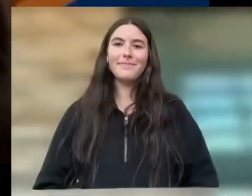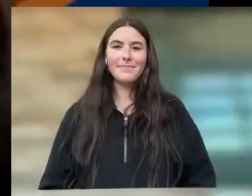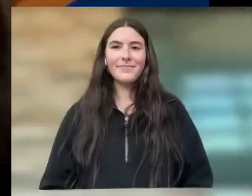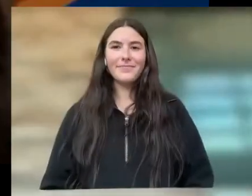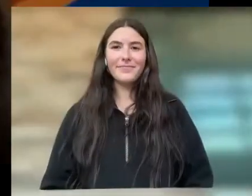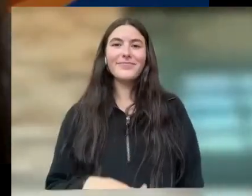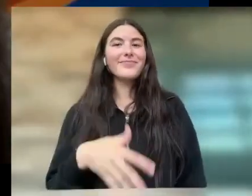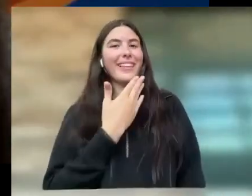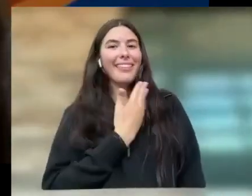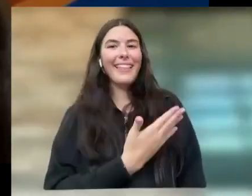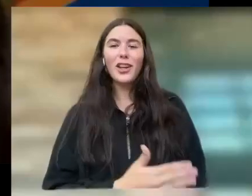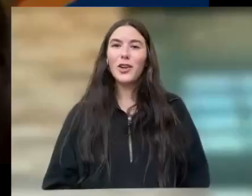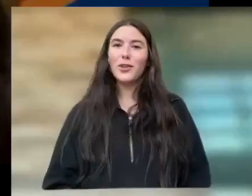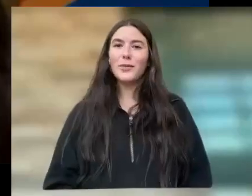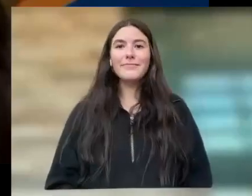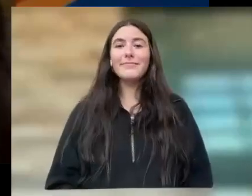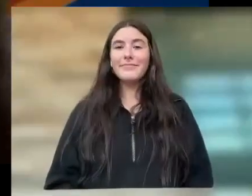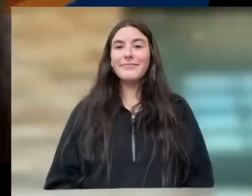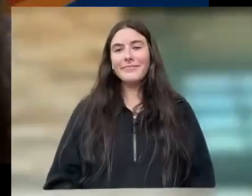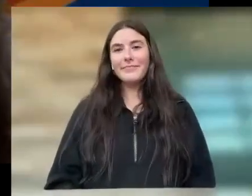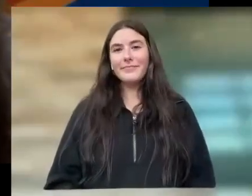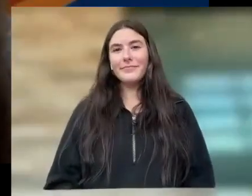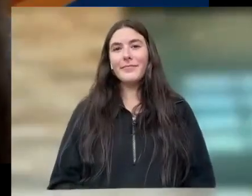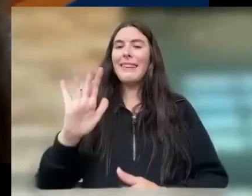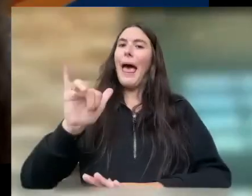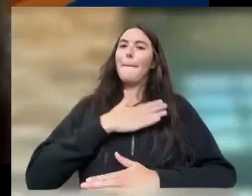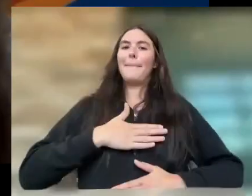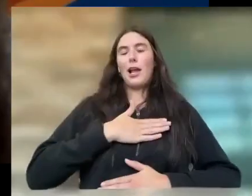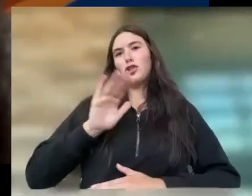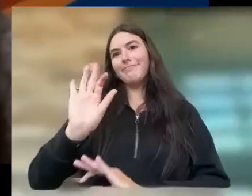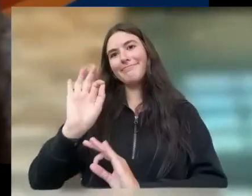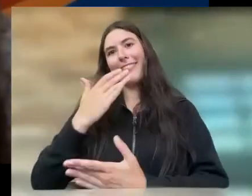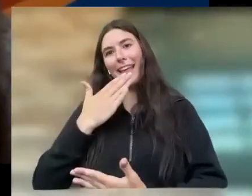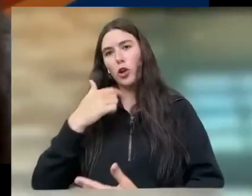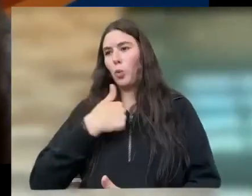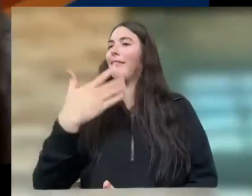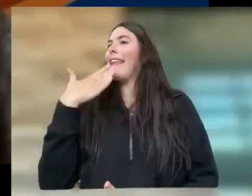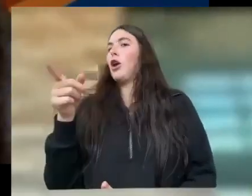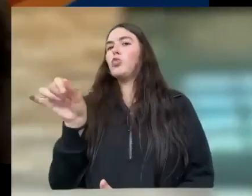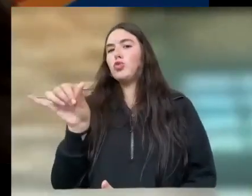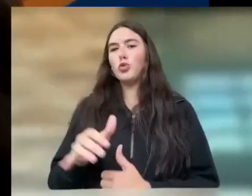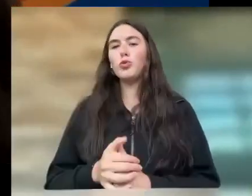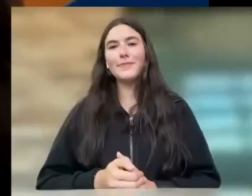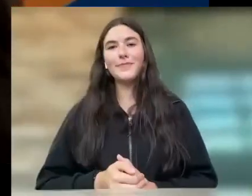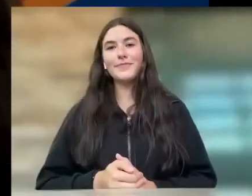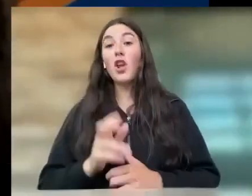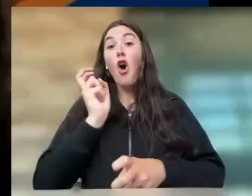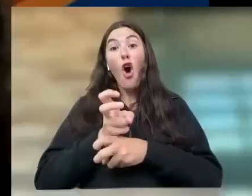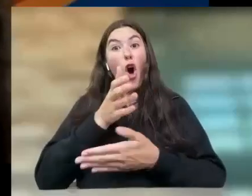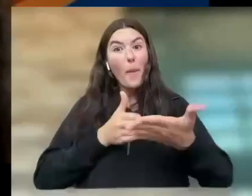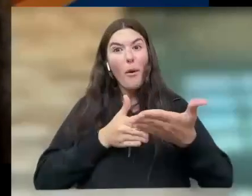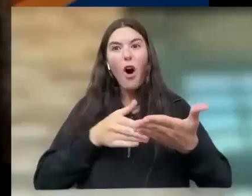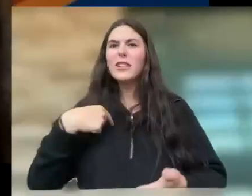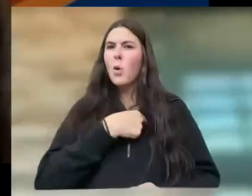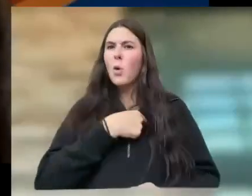Thank you, Nora. The pleasure was most definitely ours. Thank you for enlightening us with all of this new information. Now, the hard part will be for us